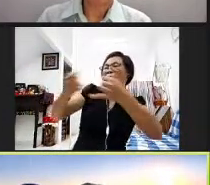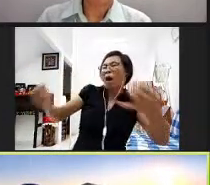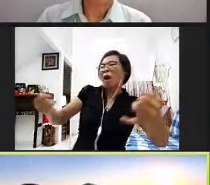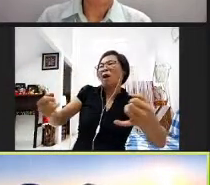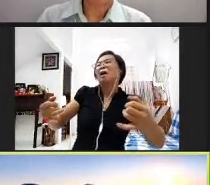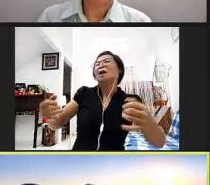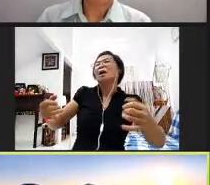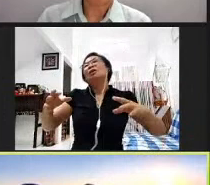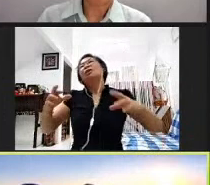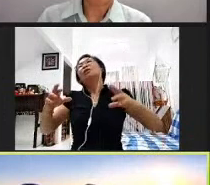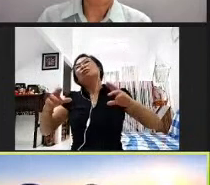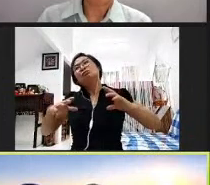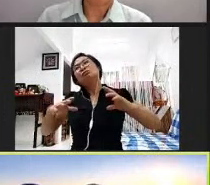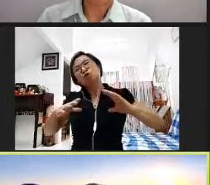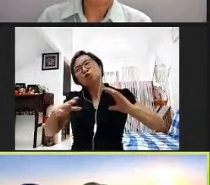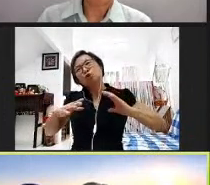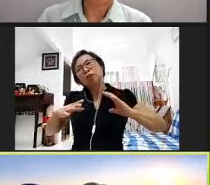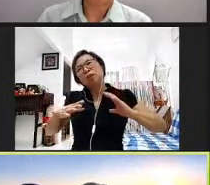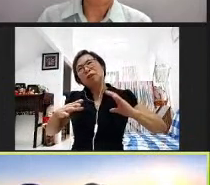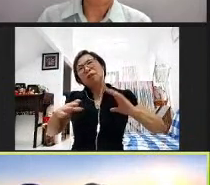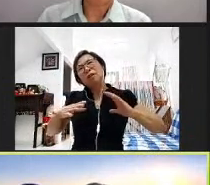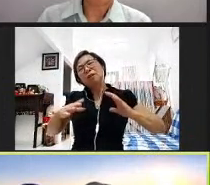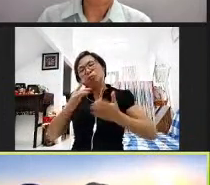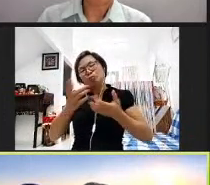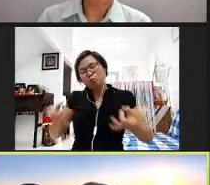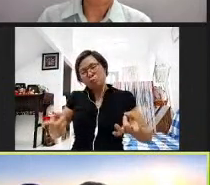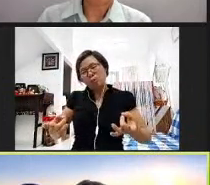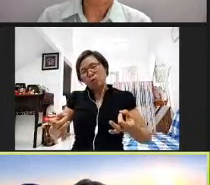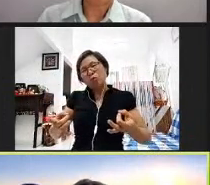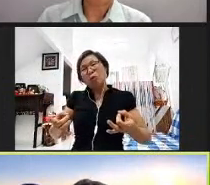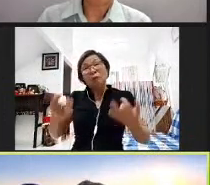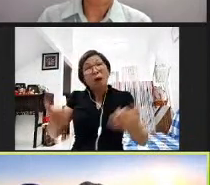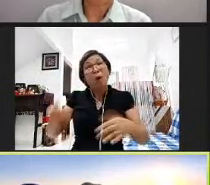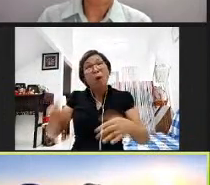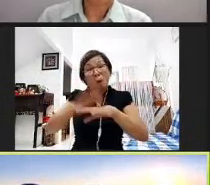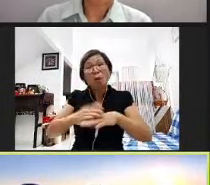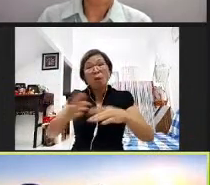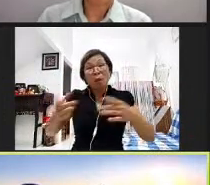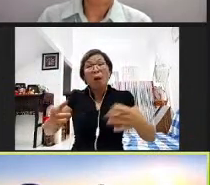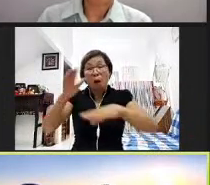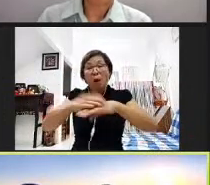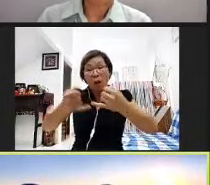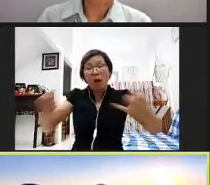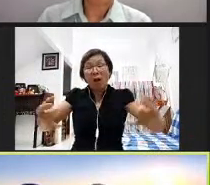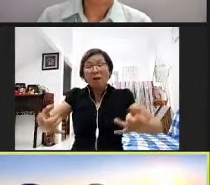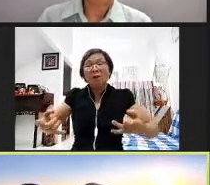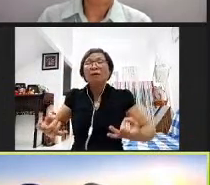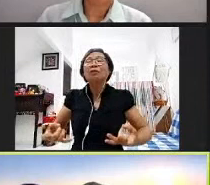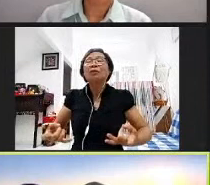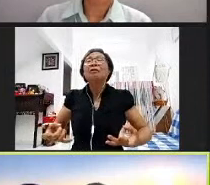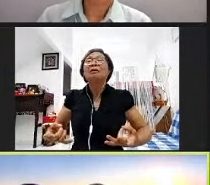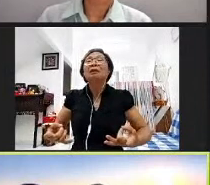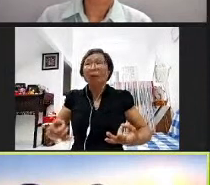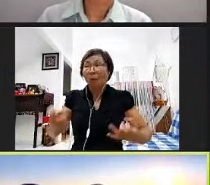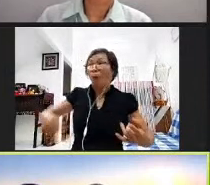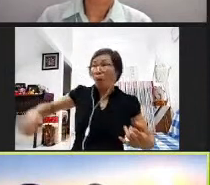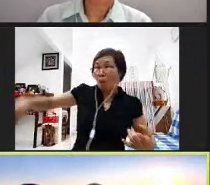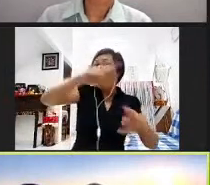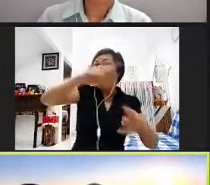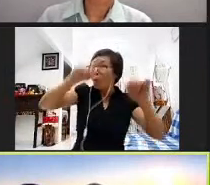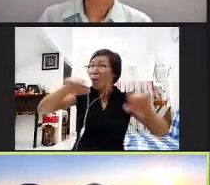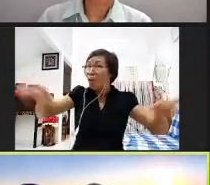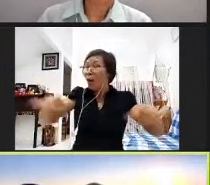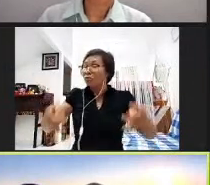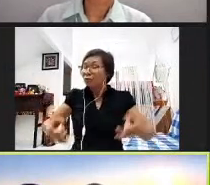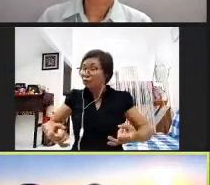retreat, a retreat in the center, but now there's online retreat. I think so many of us able to do that.